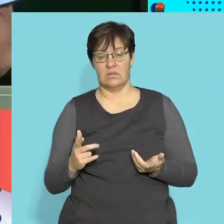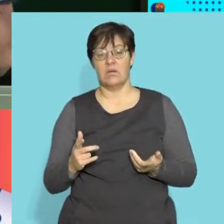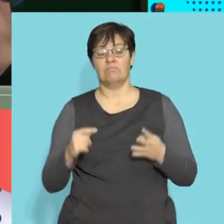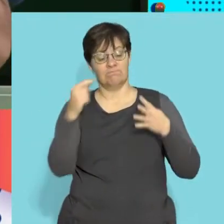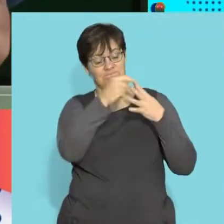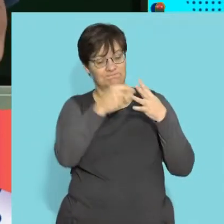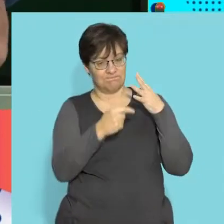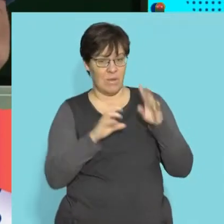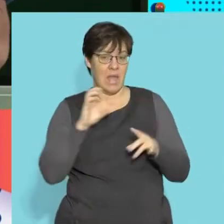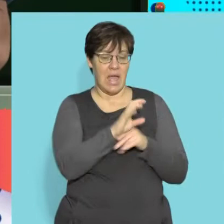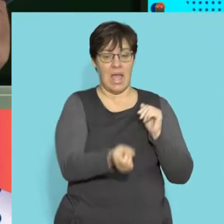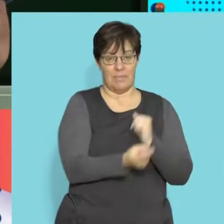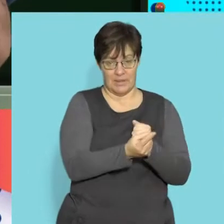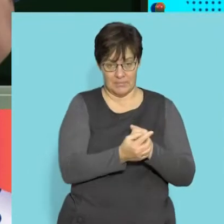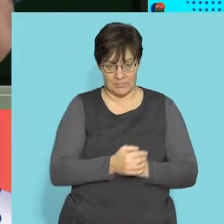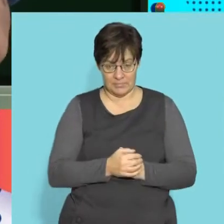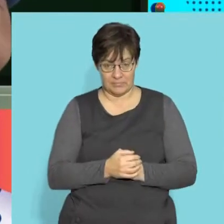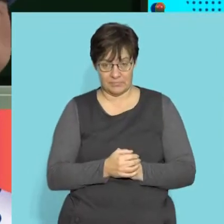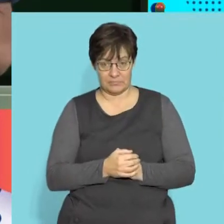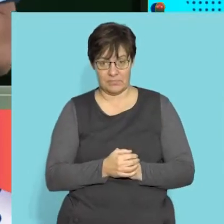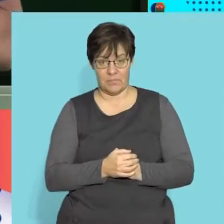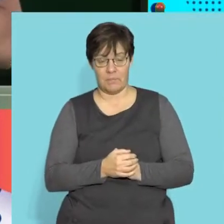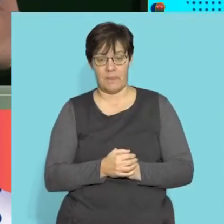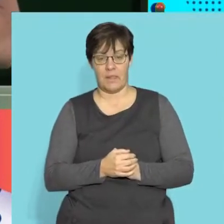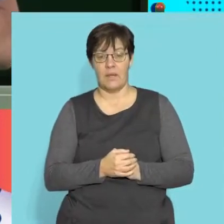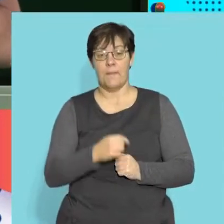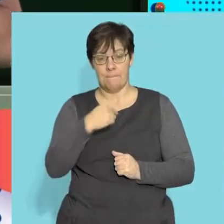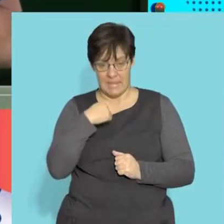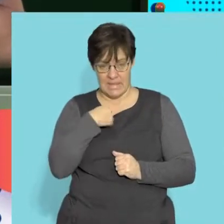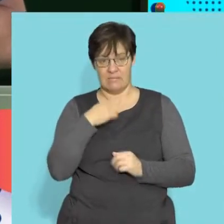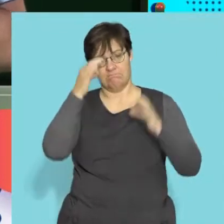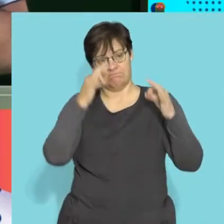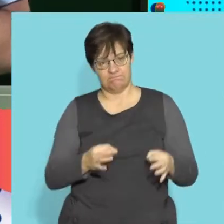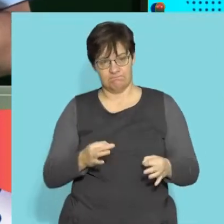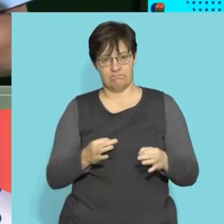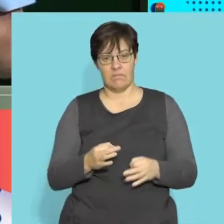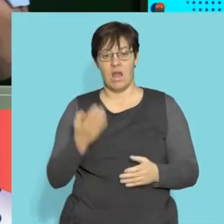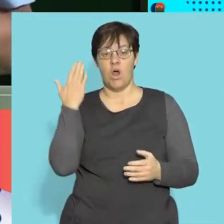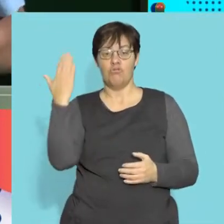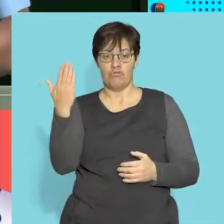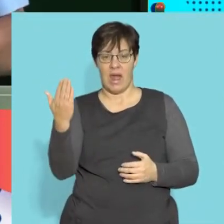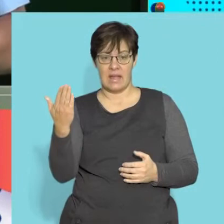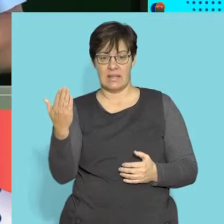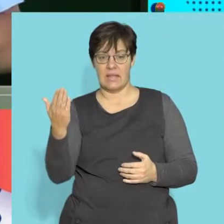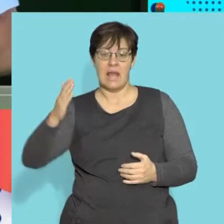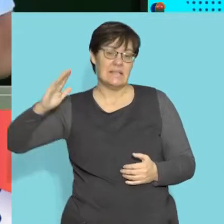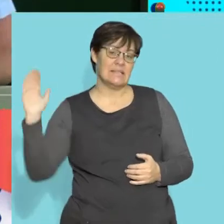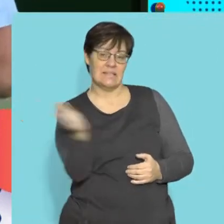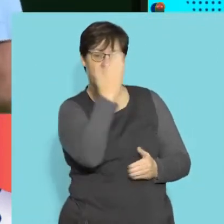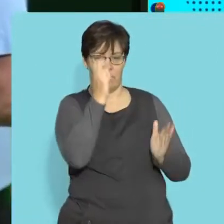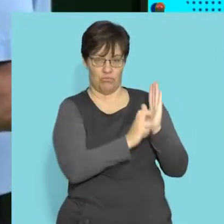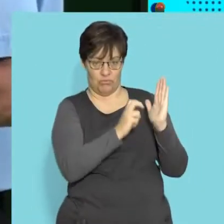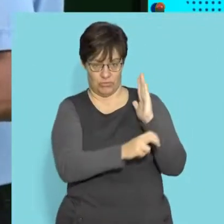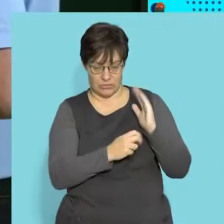on these different parts of the coil. And I'm going to use the right-hand slap rule as my first